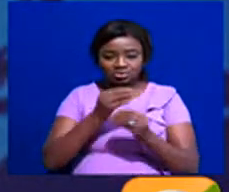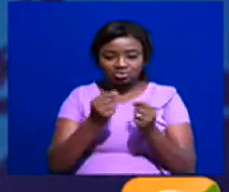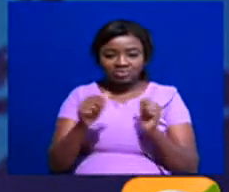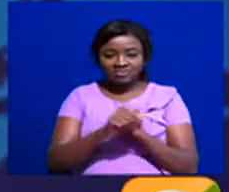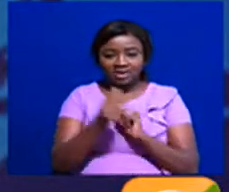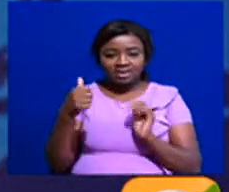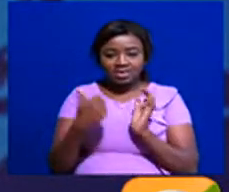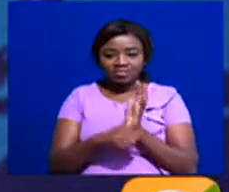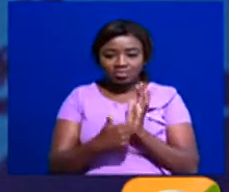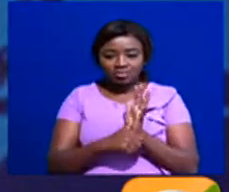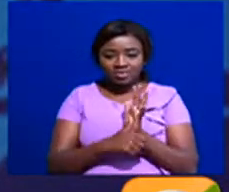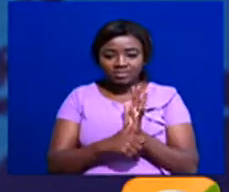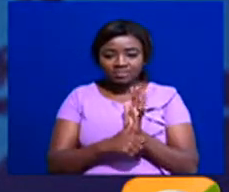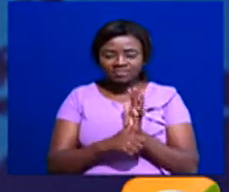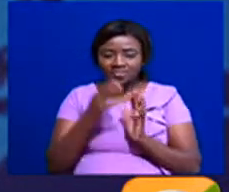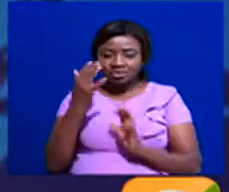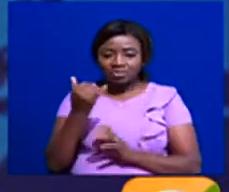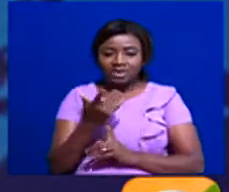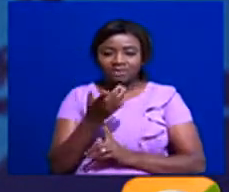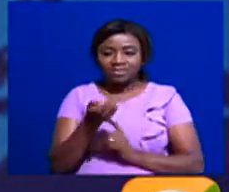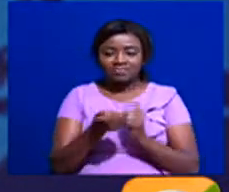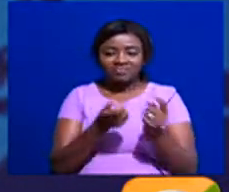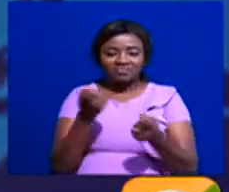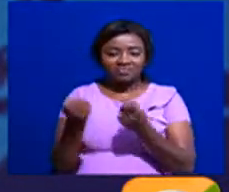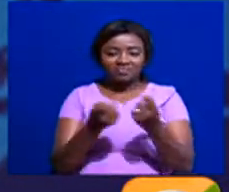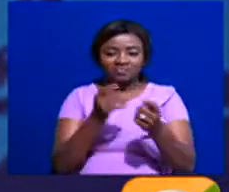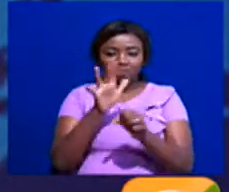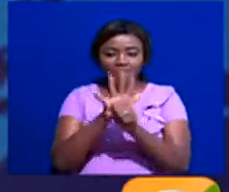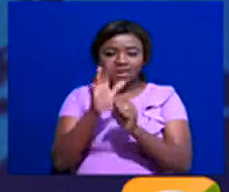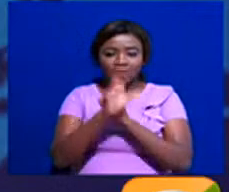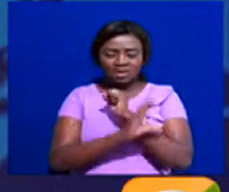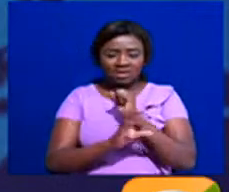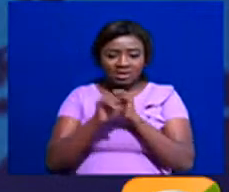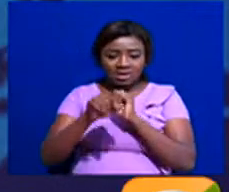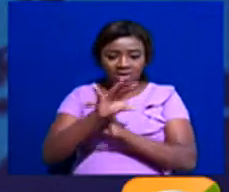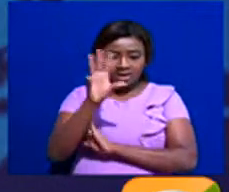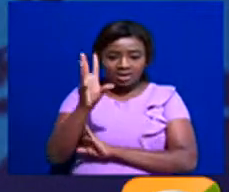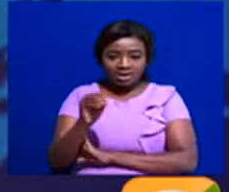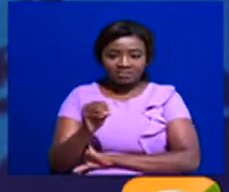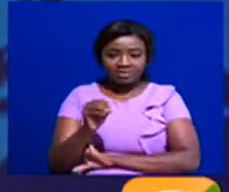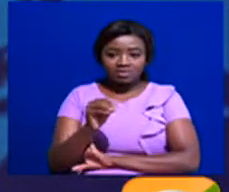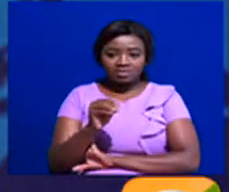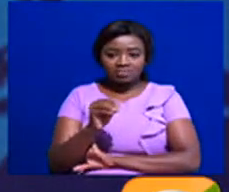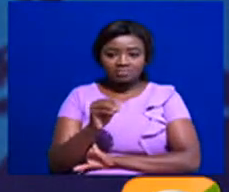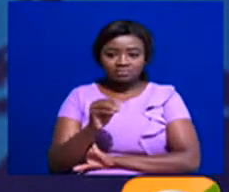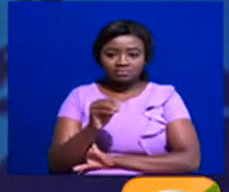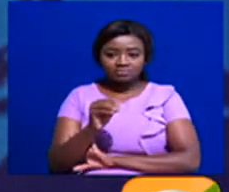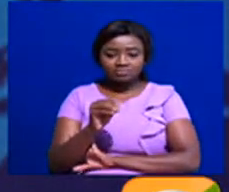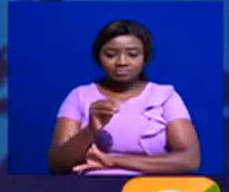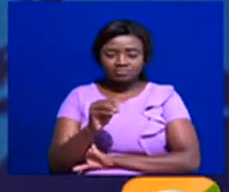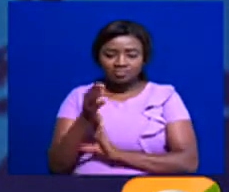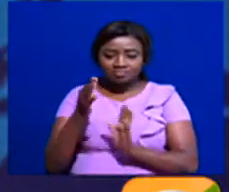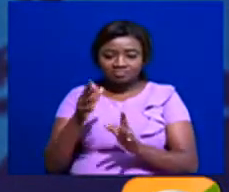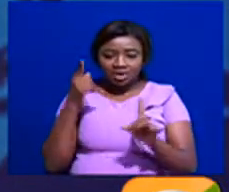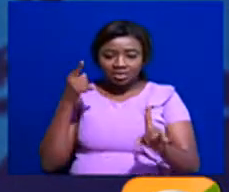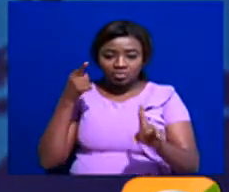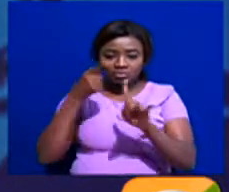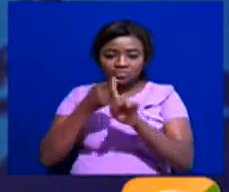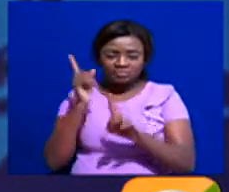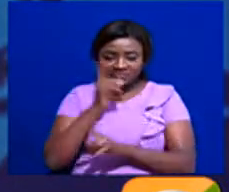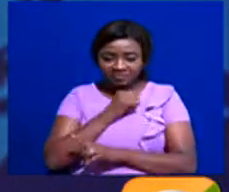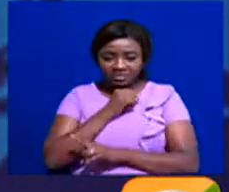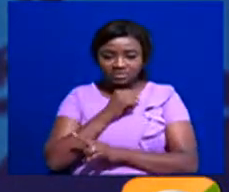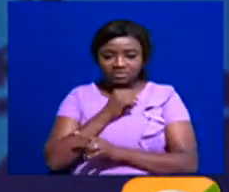population, that is the scarcity of food. Yeah. And many countries in Africa that are being targeted by the industry